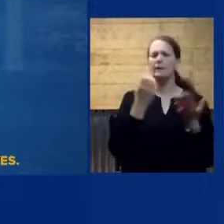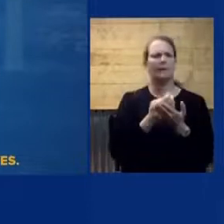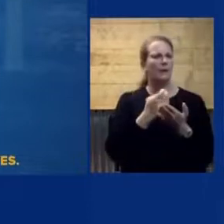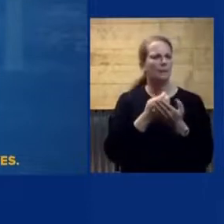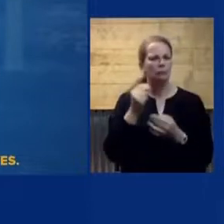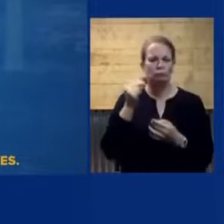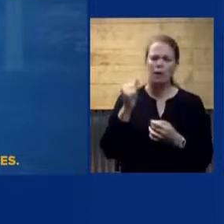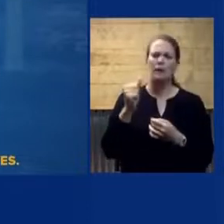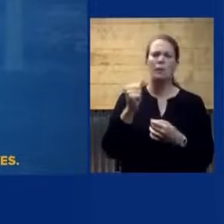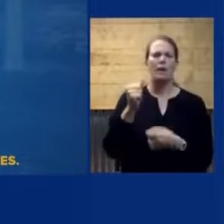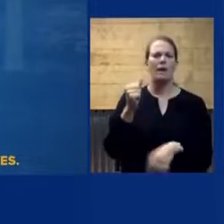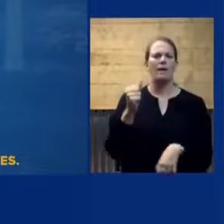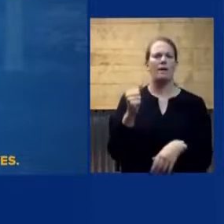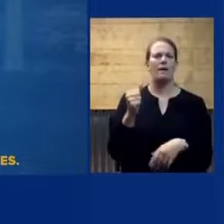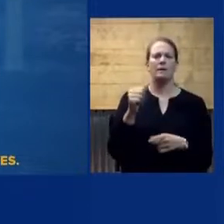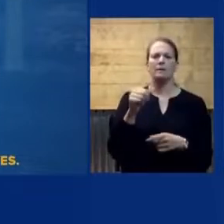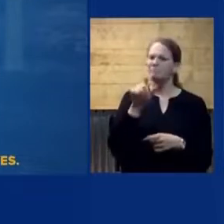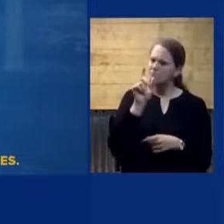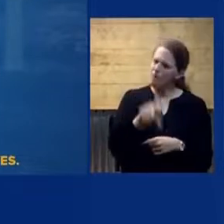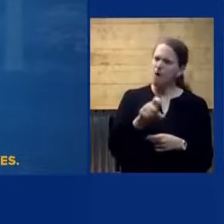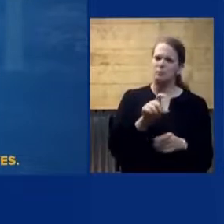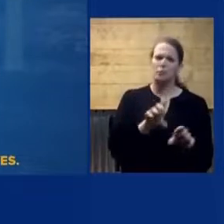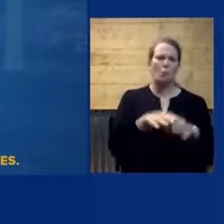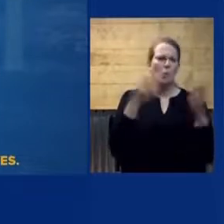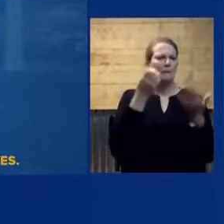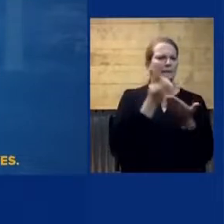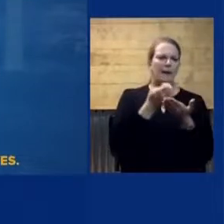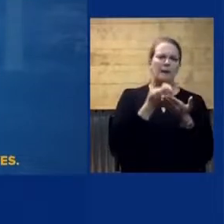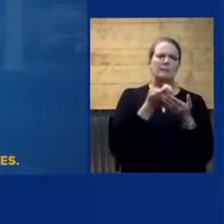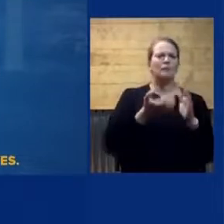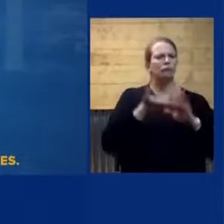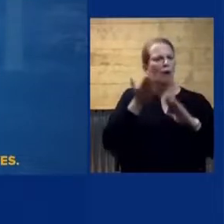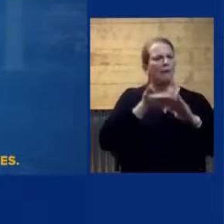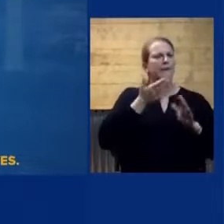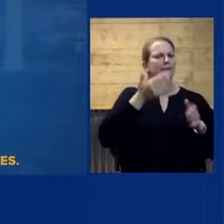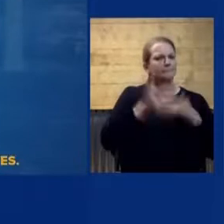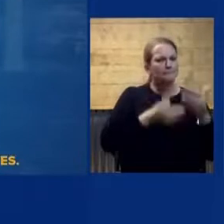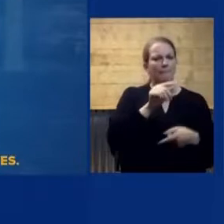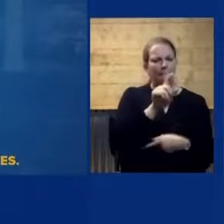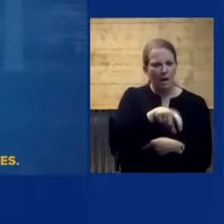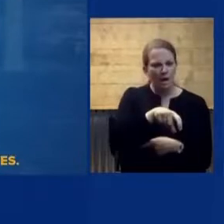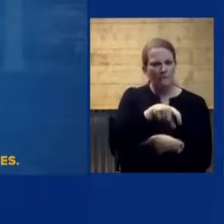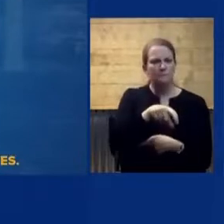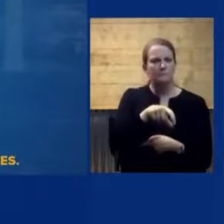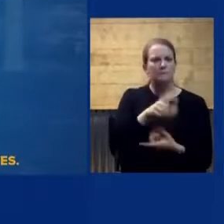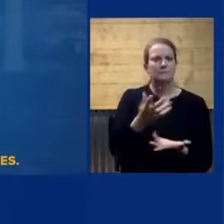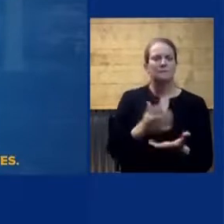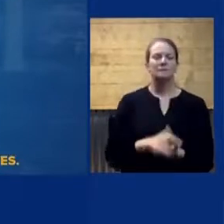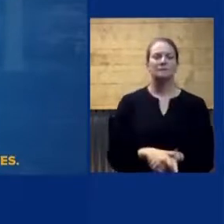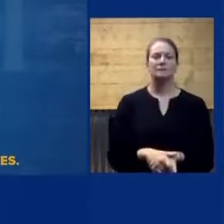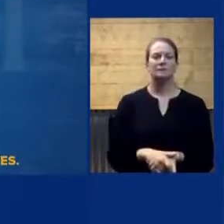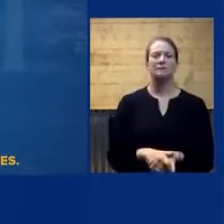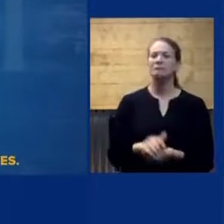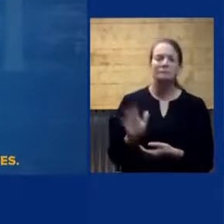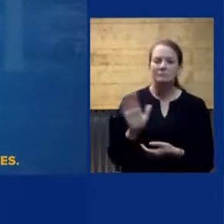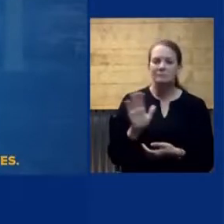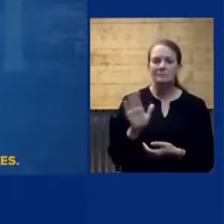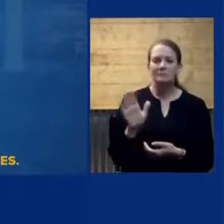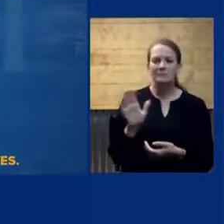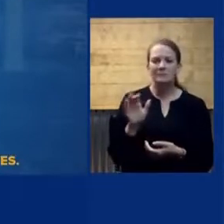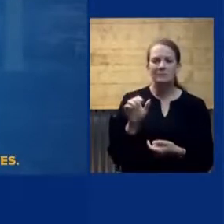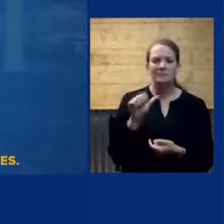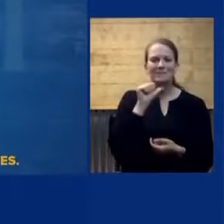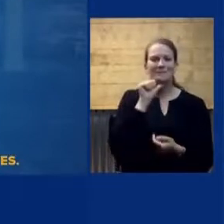away. We have to get the economy running. And that's what we have to do. It was never a